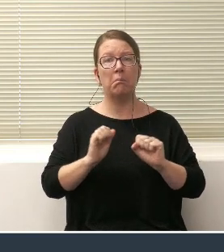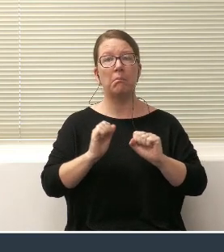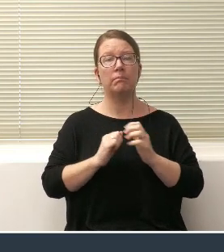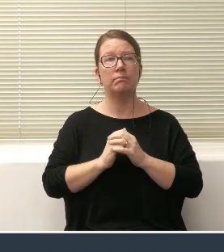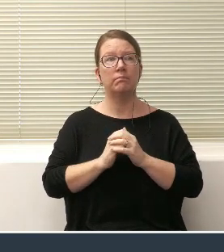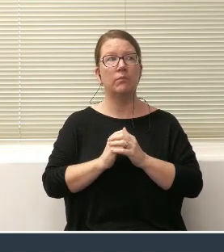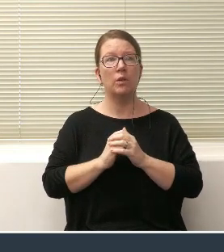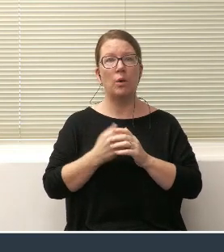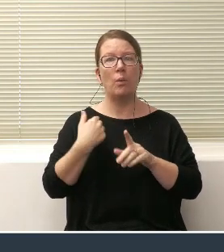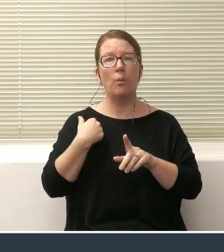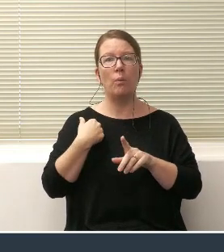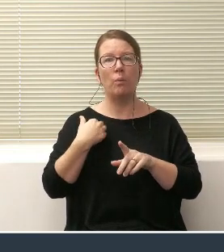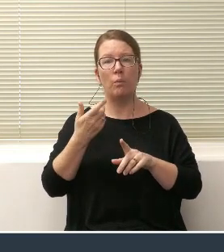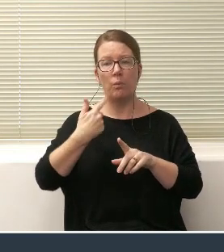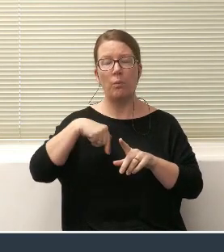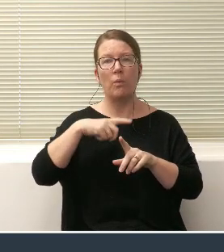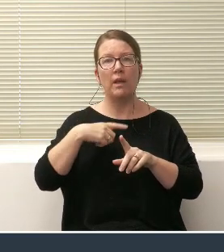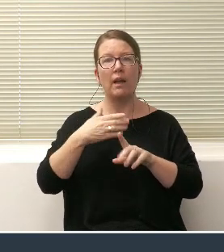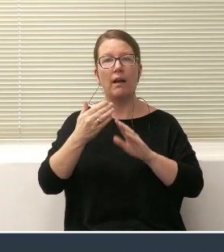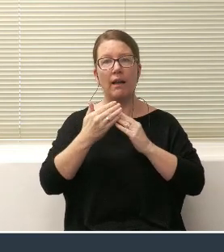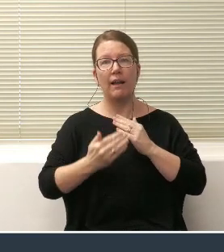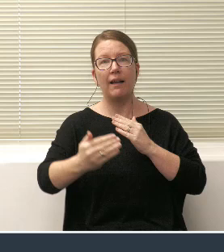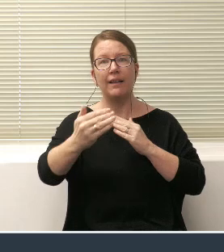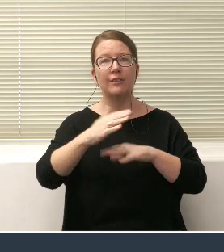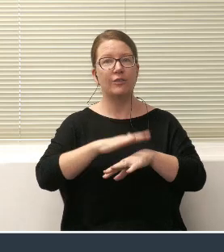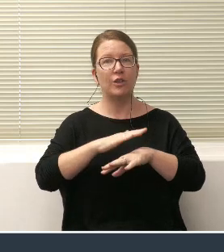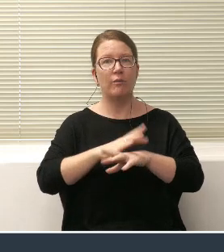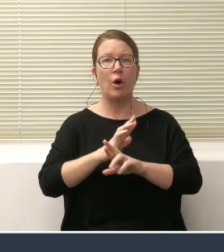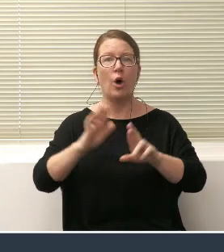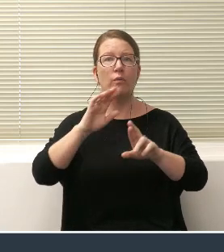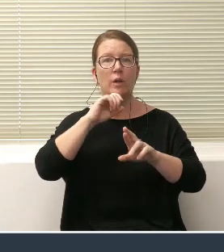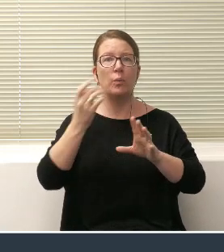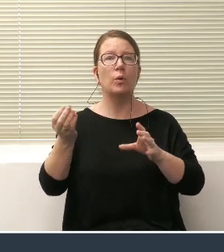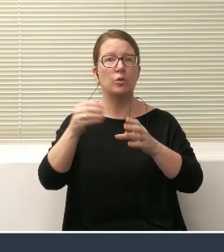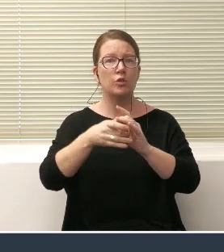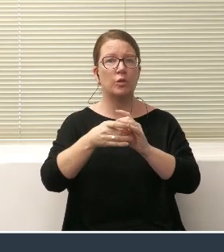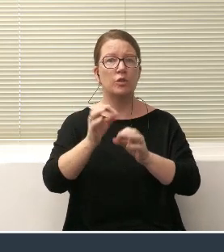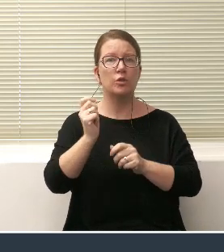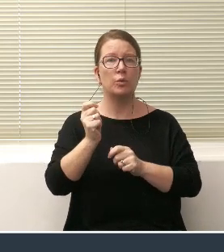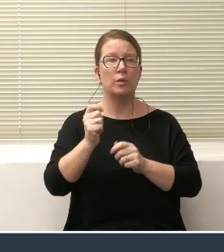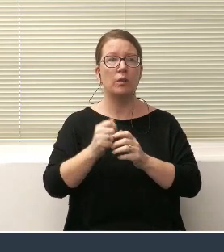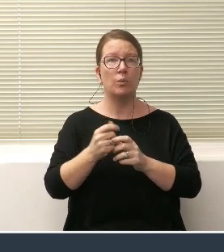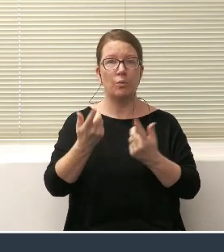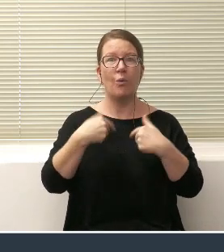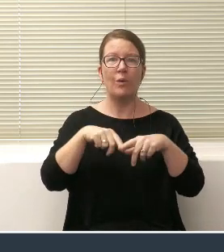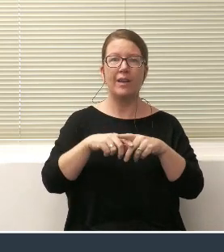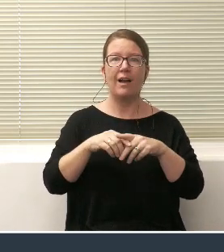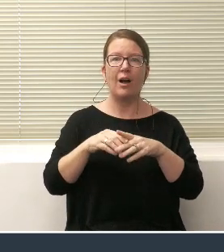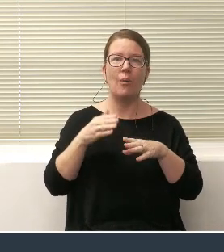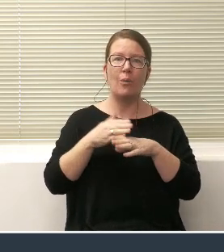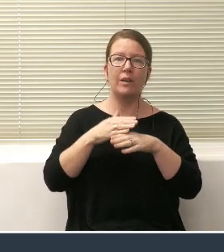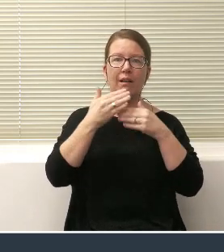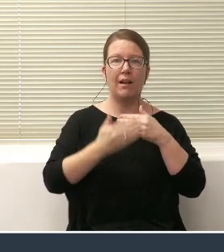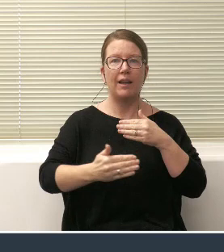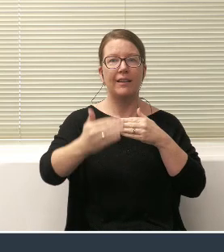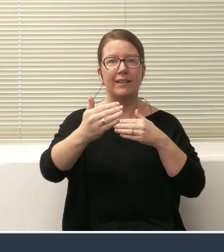okay. We were running a bit ahead of time, so he hopefully will join us. We are a little bit ahead of time. Yeah. Chris Ryan